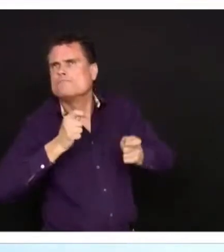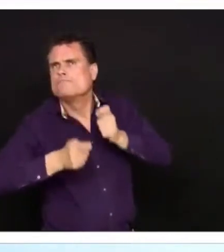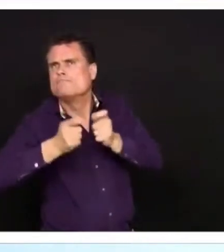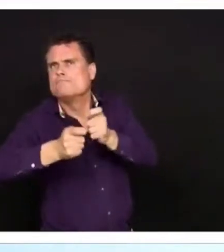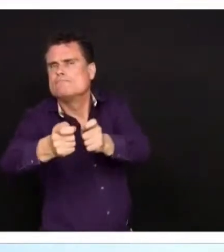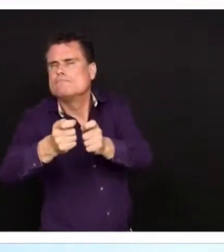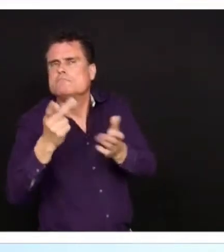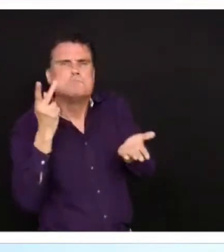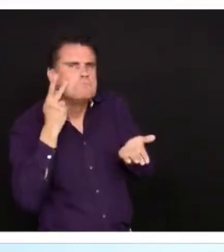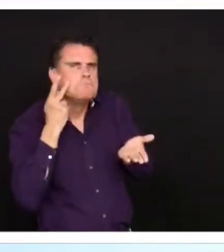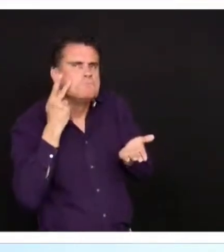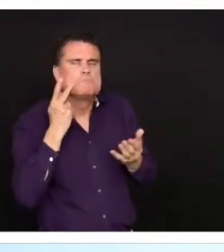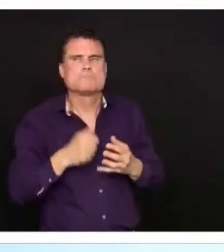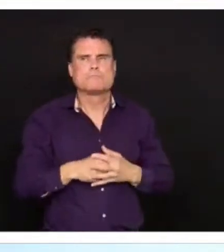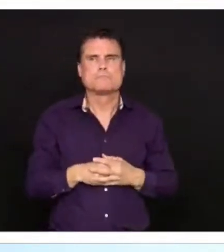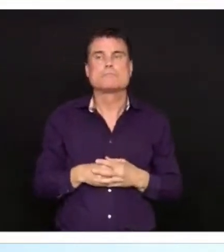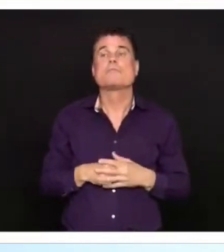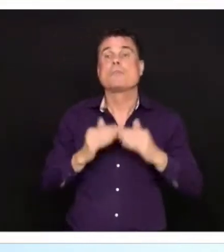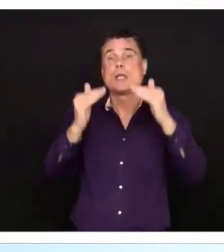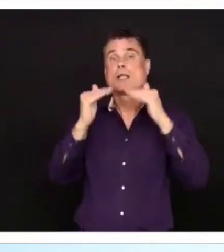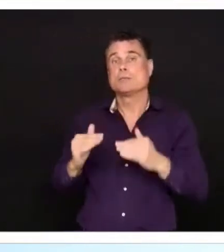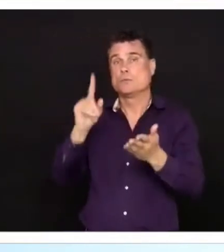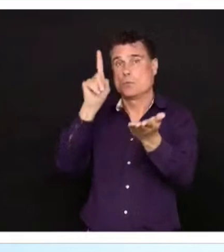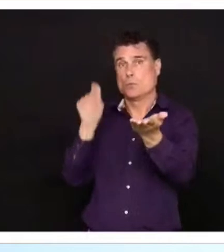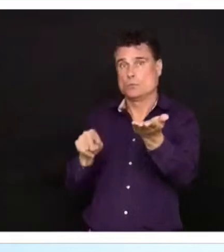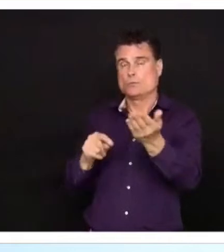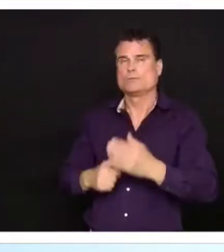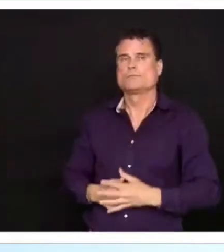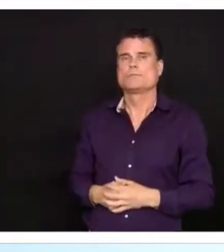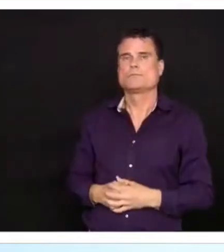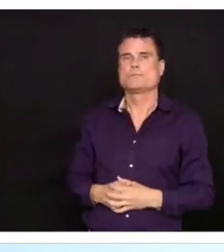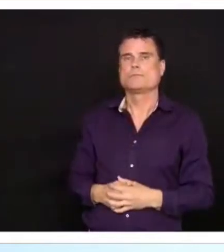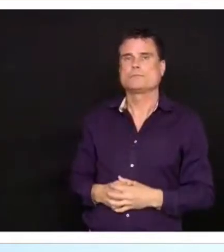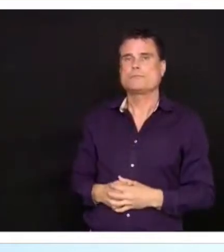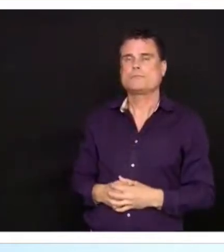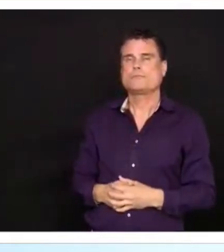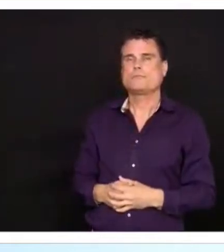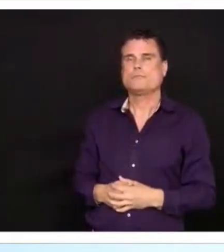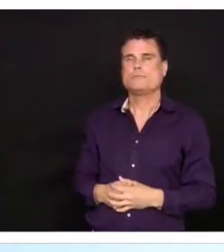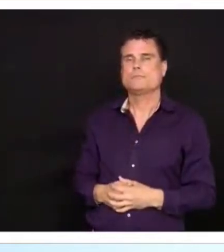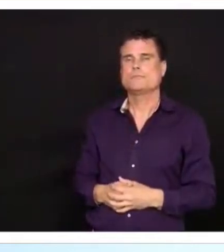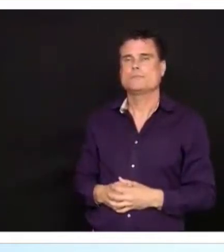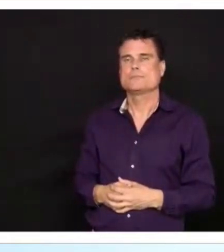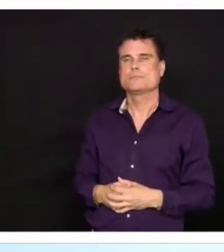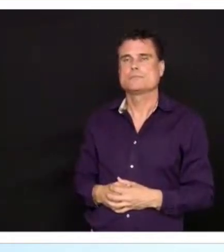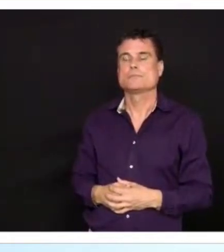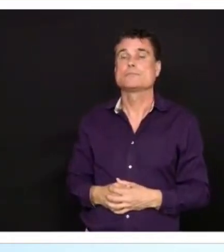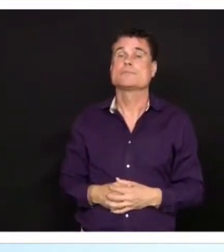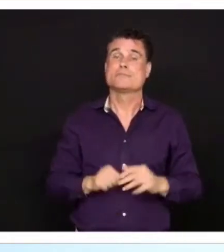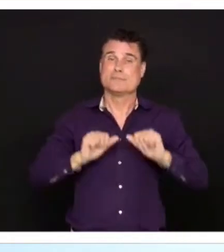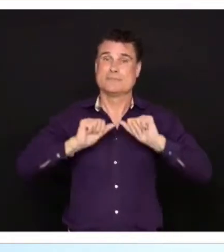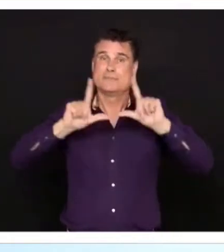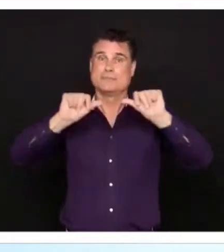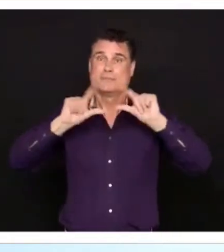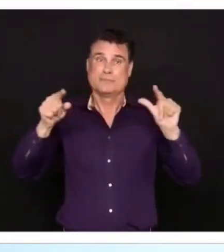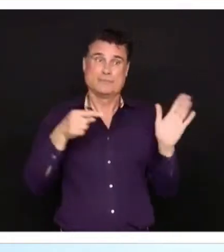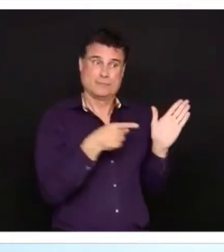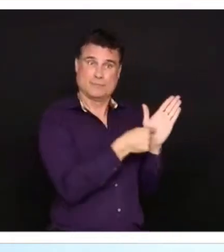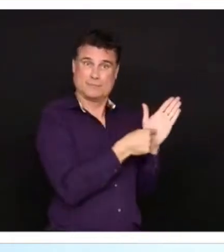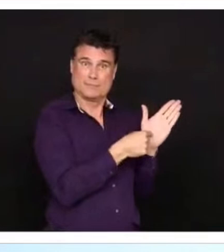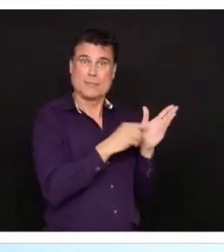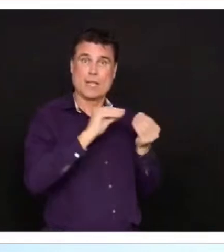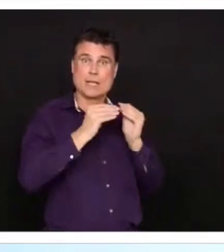Hi, it's a question for the Minister. On slide 22, it shows 951 critical care beds with surge